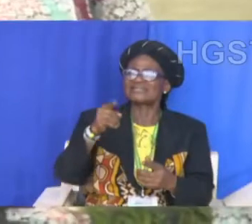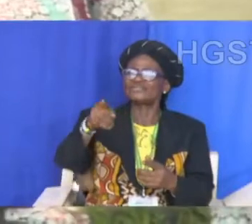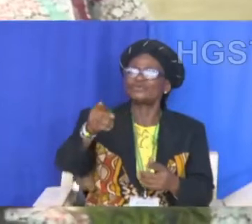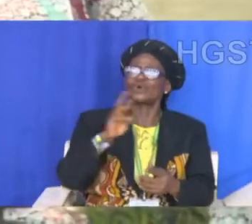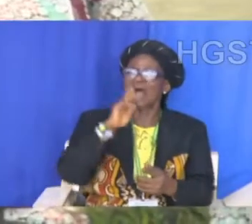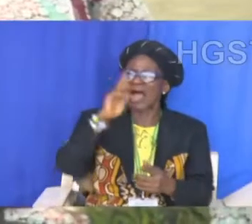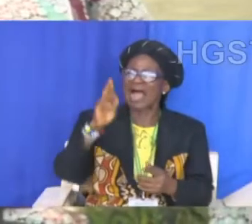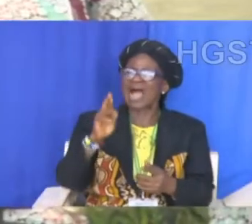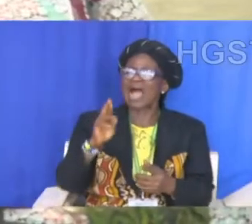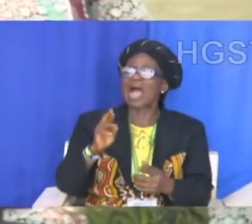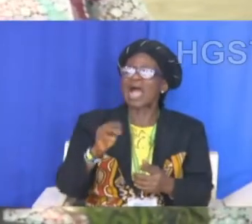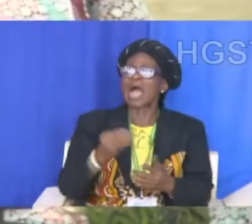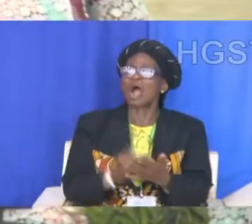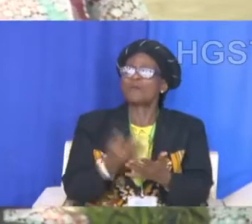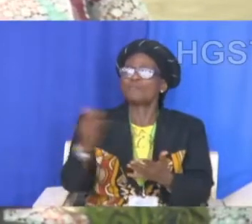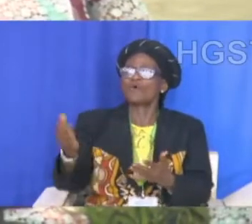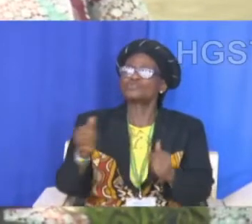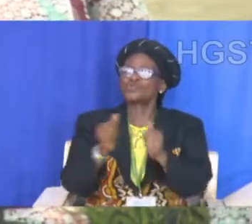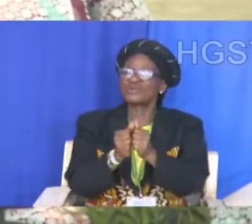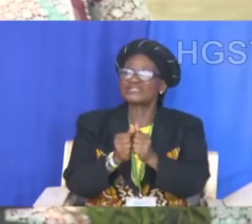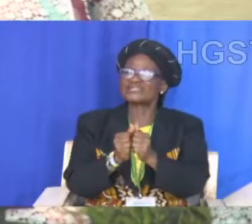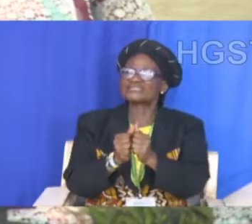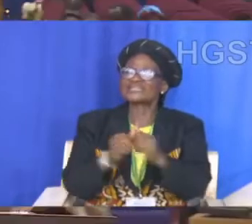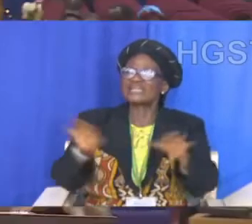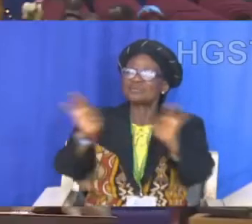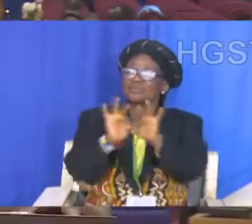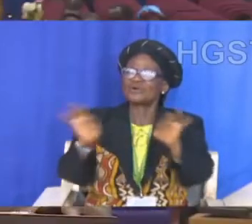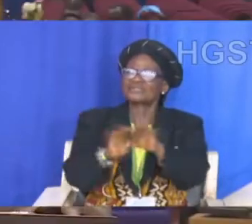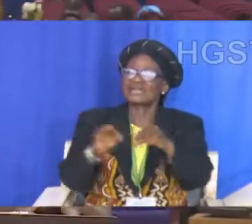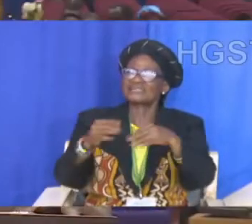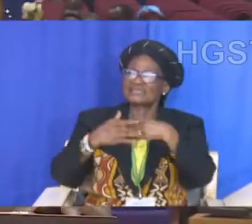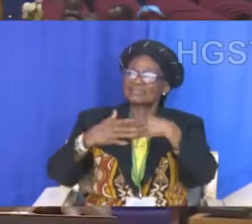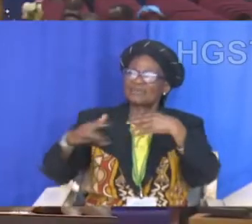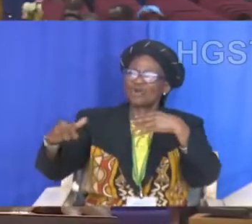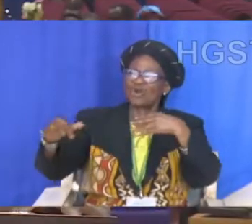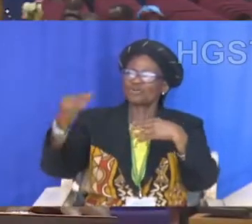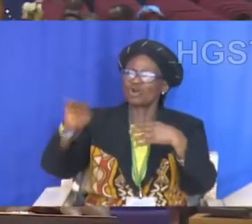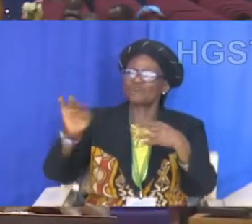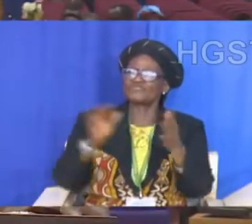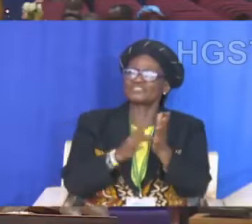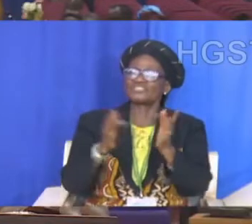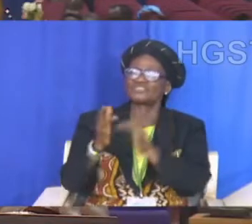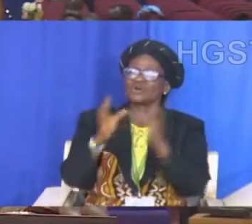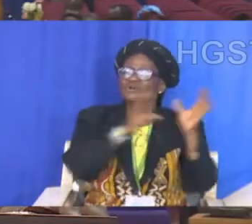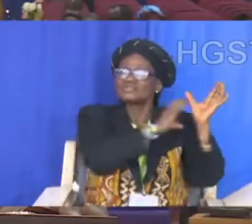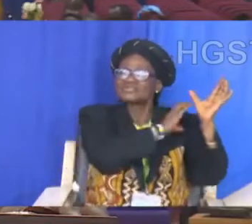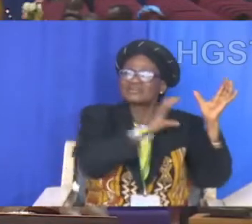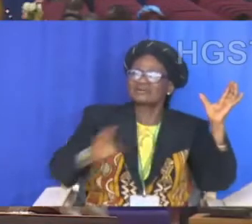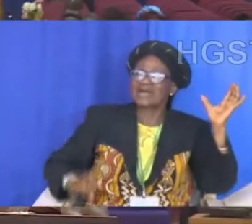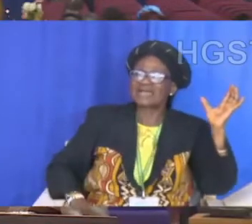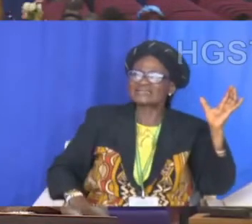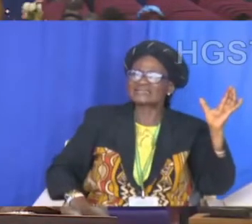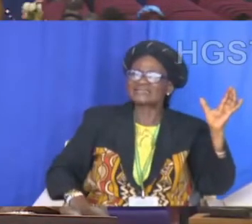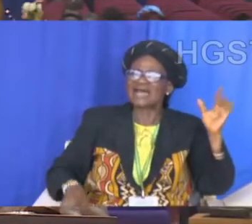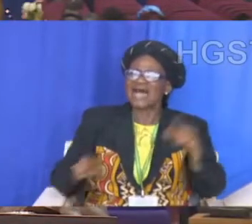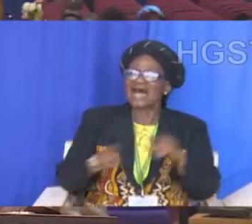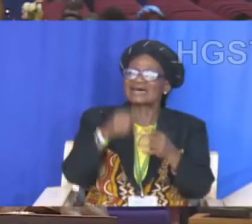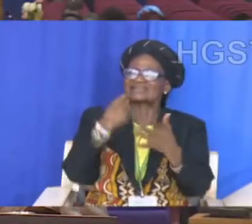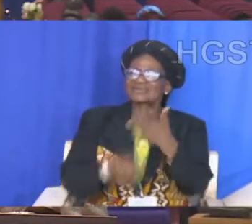the precious blood of Jesus Christ. As